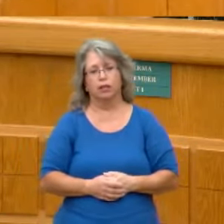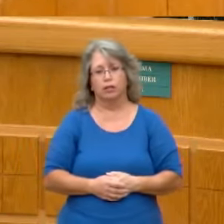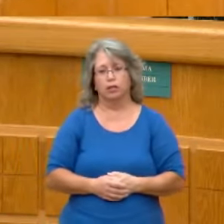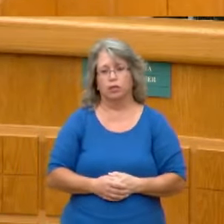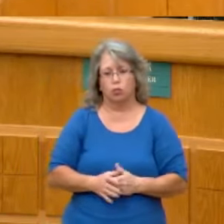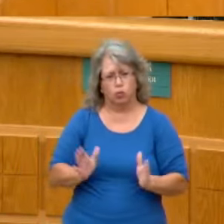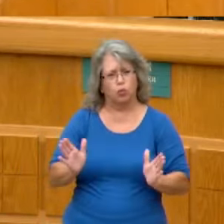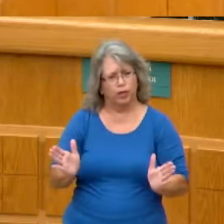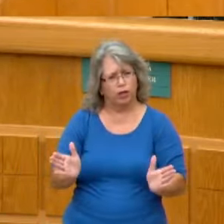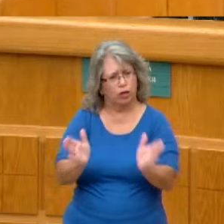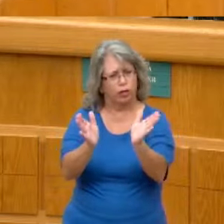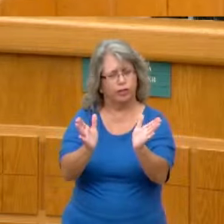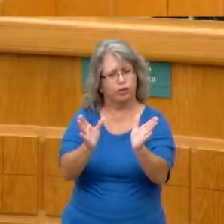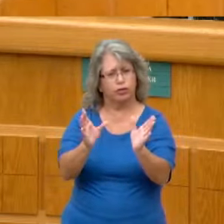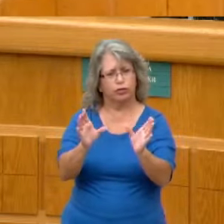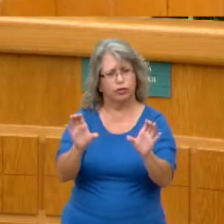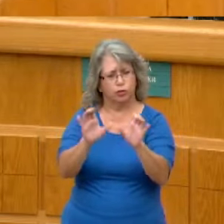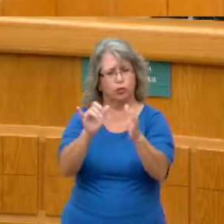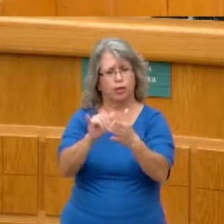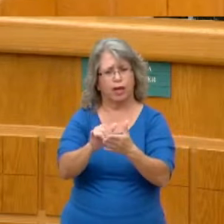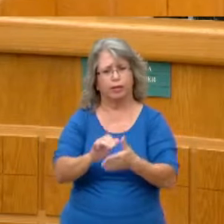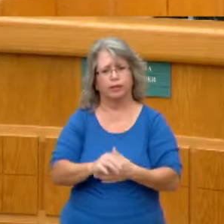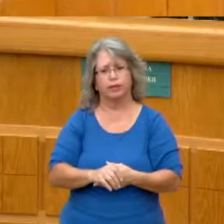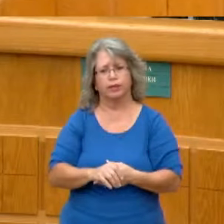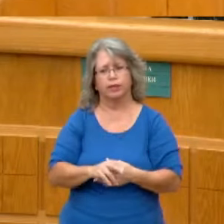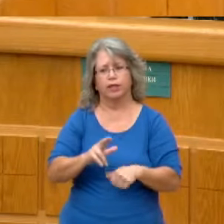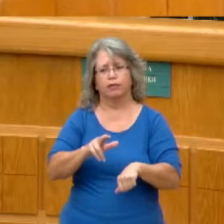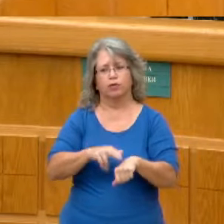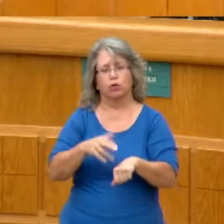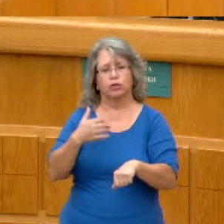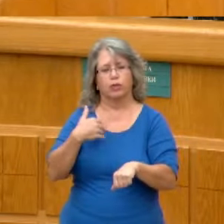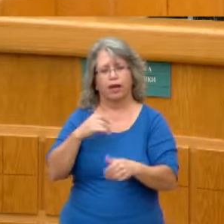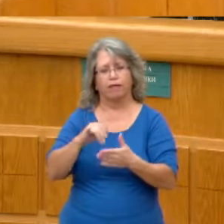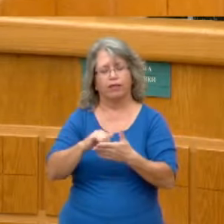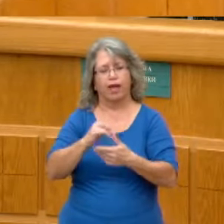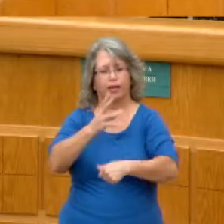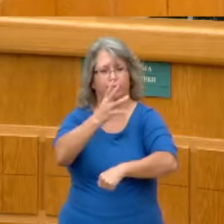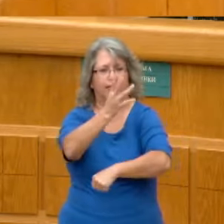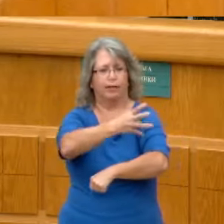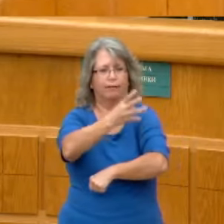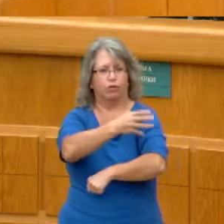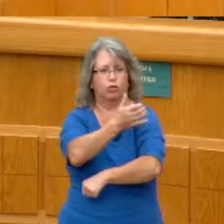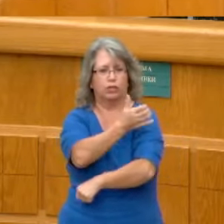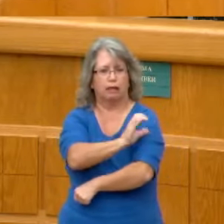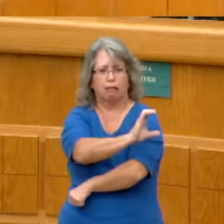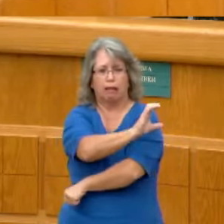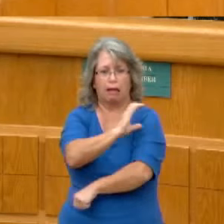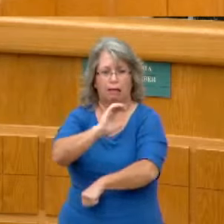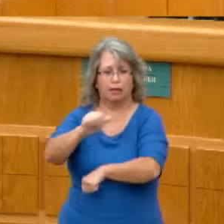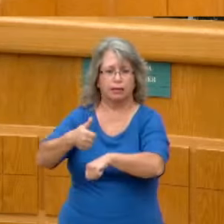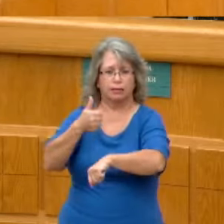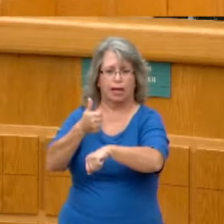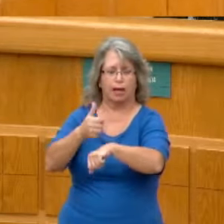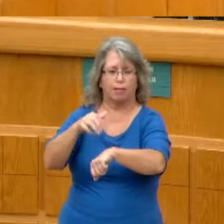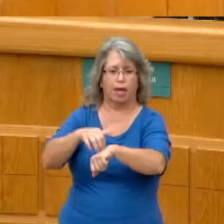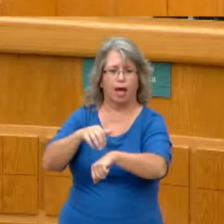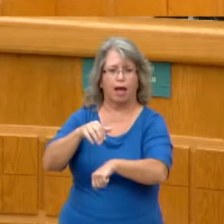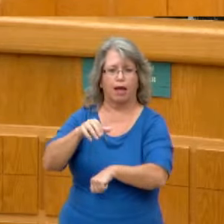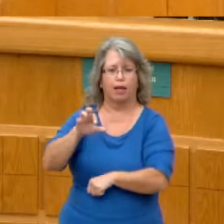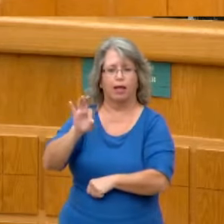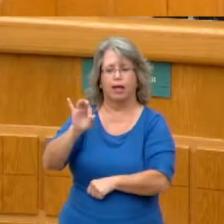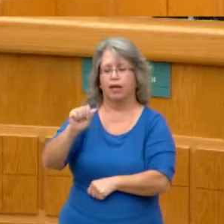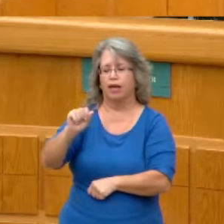to do that. And of course, we have our the infusion clinic that is taking place at the Richard Borchard Fairgrounds as well